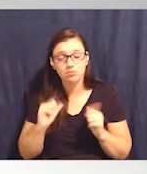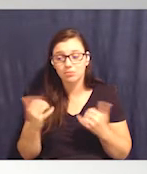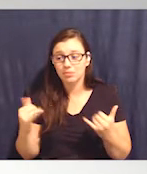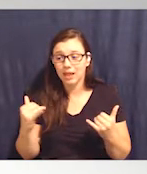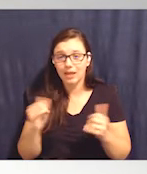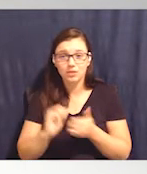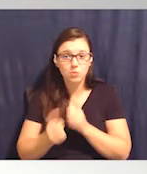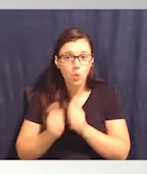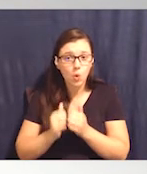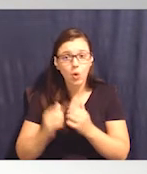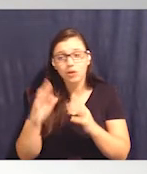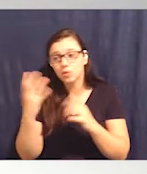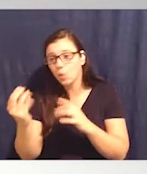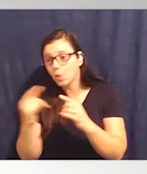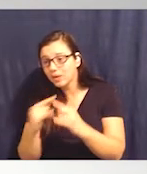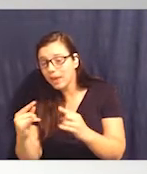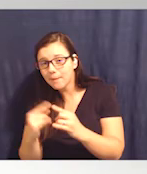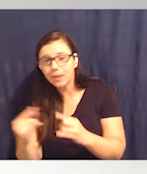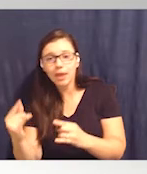things?